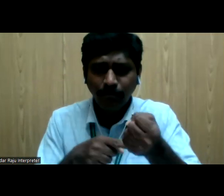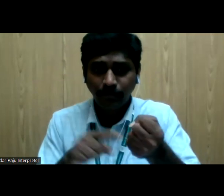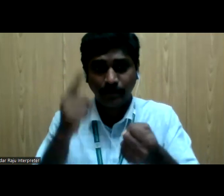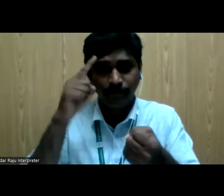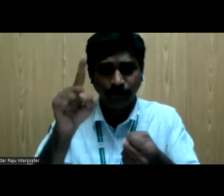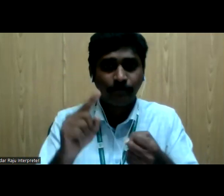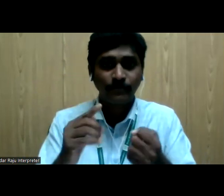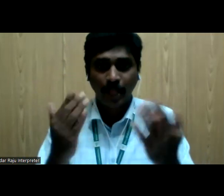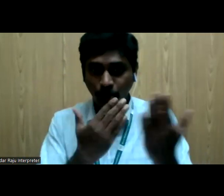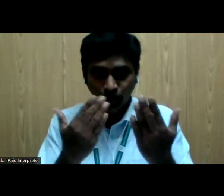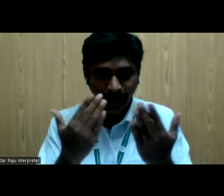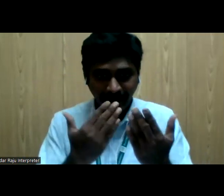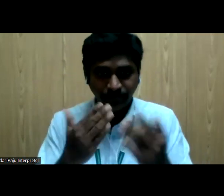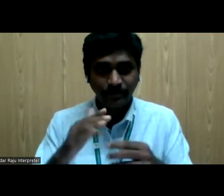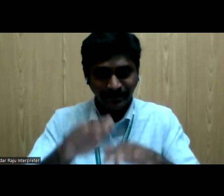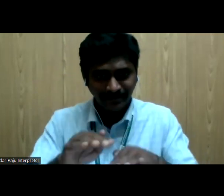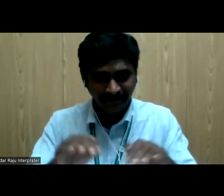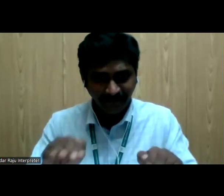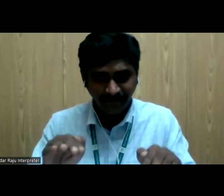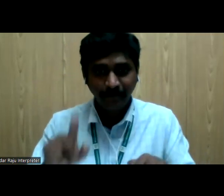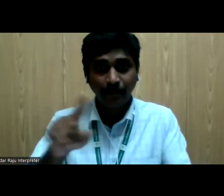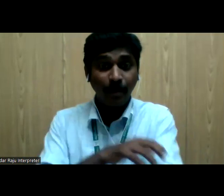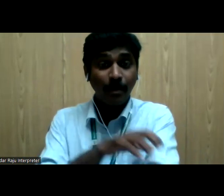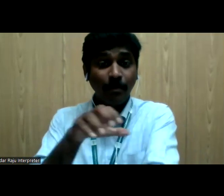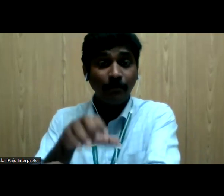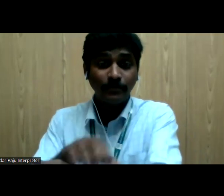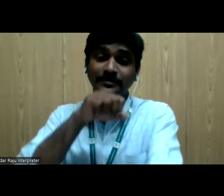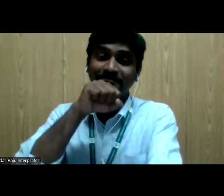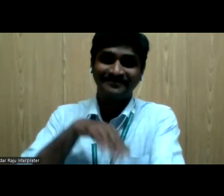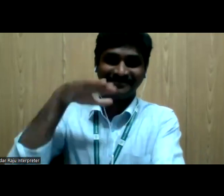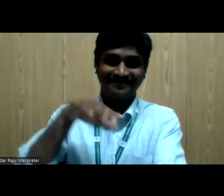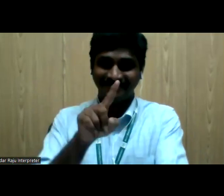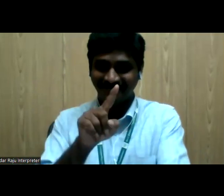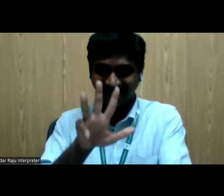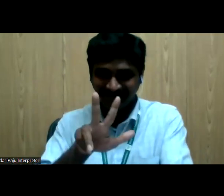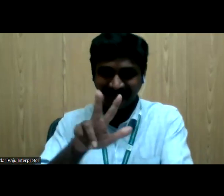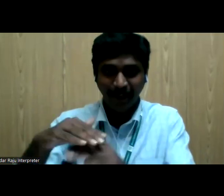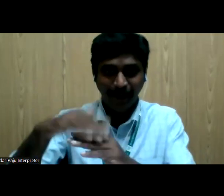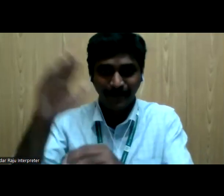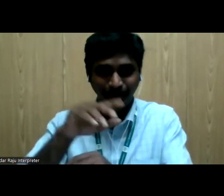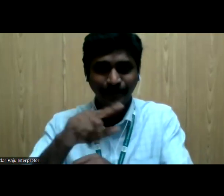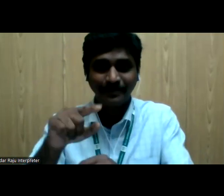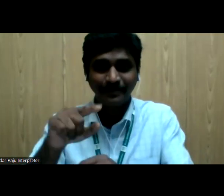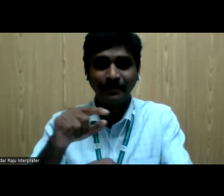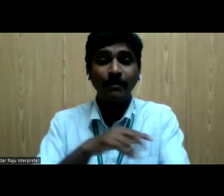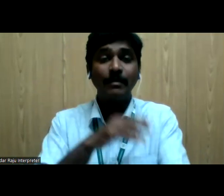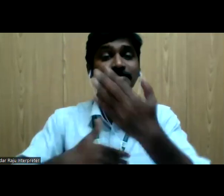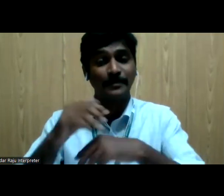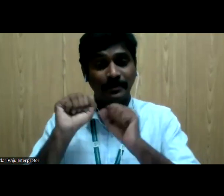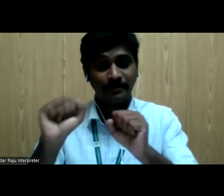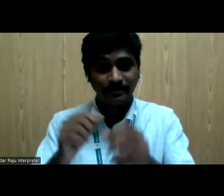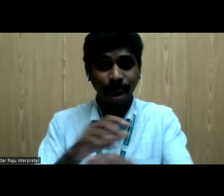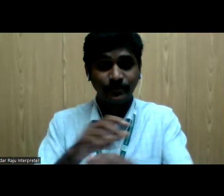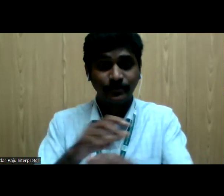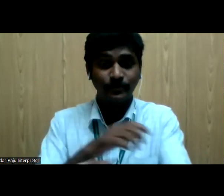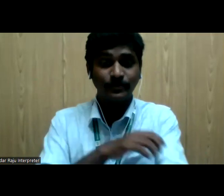education of children, as well as employability of youth with disabilities. And now we are moving to a point where